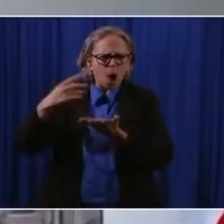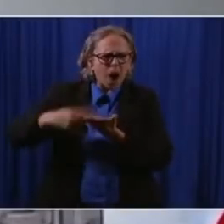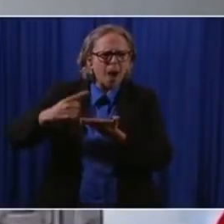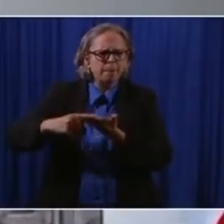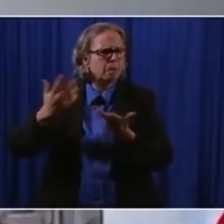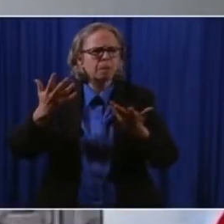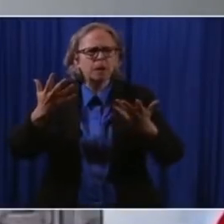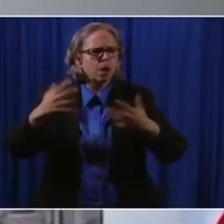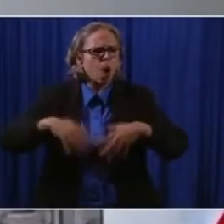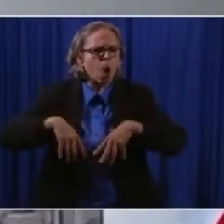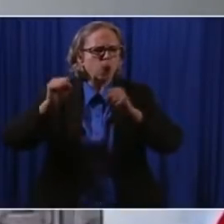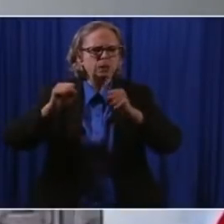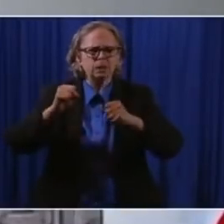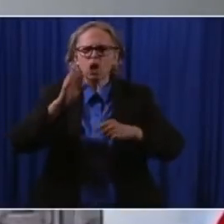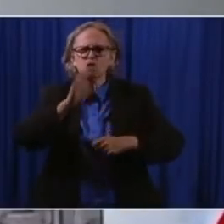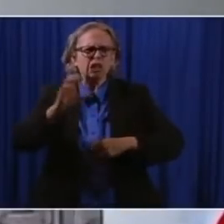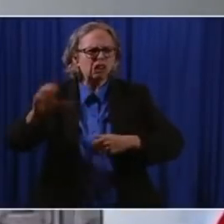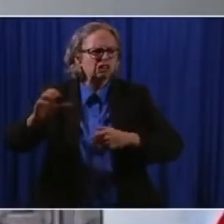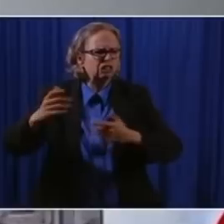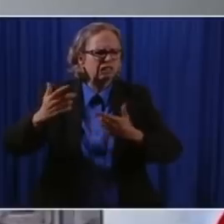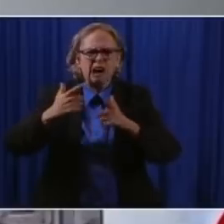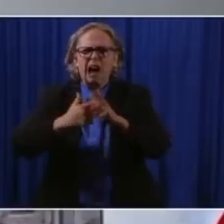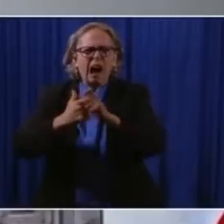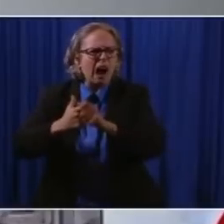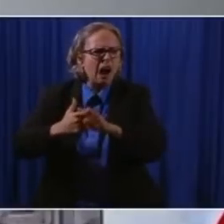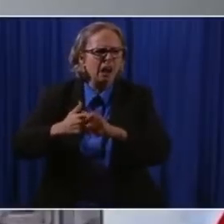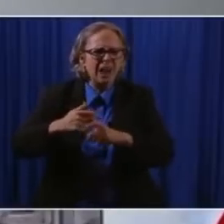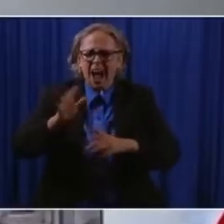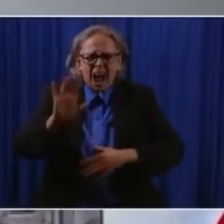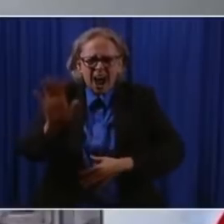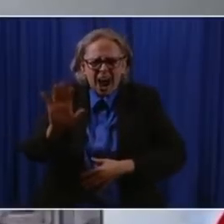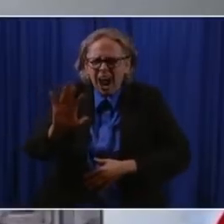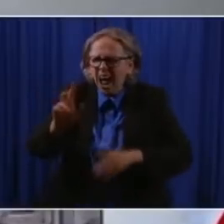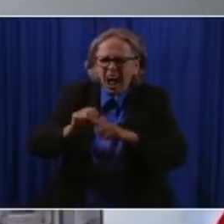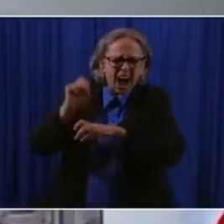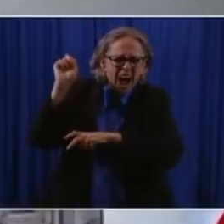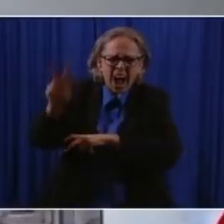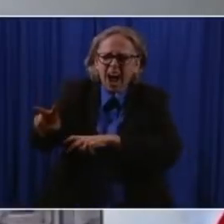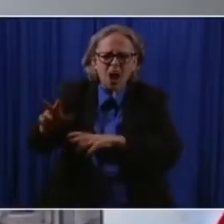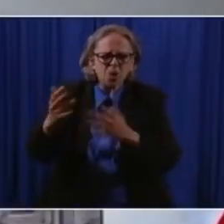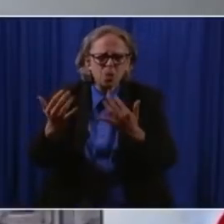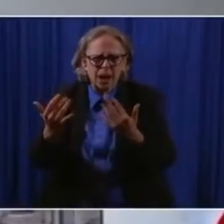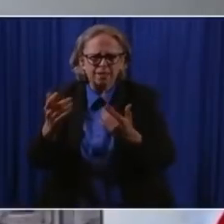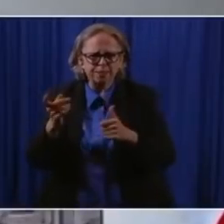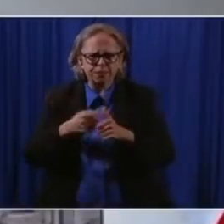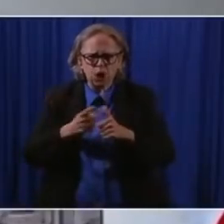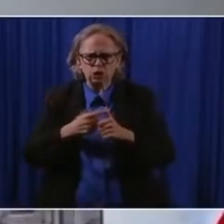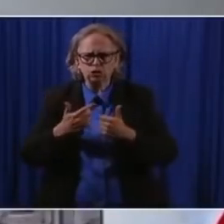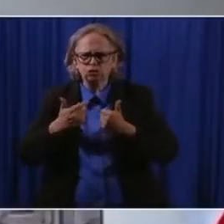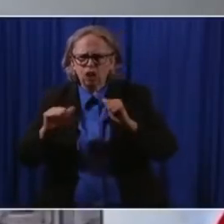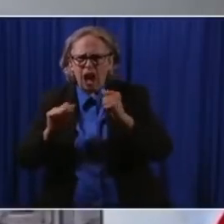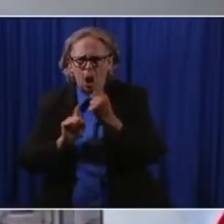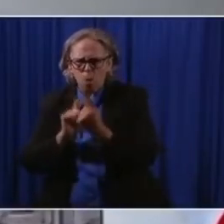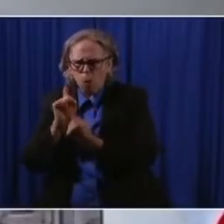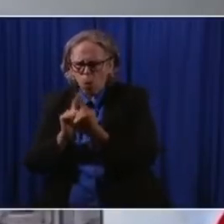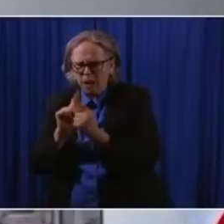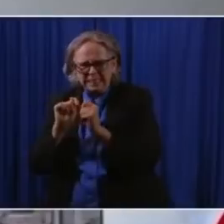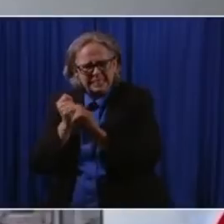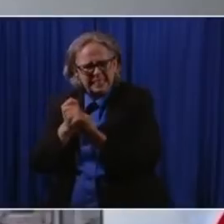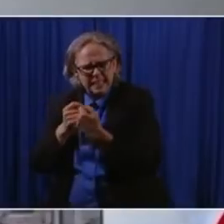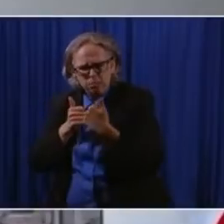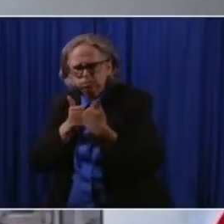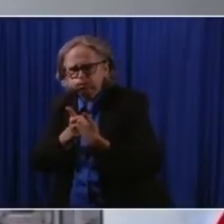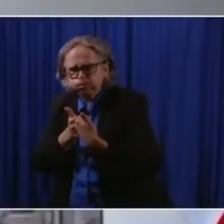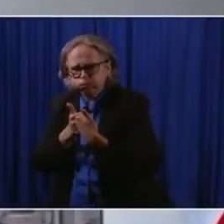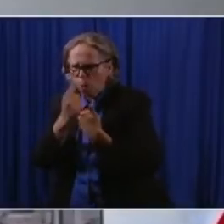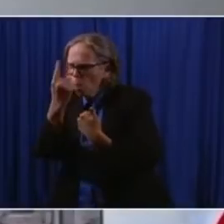get started. You got to learn to walk before you run. Let's have some one-on-one team competitions to see if this works